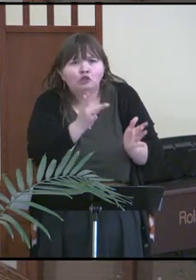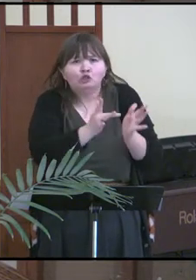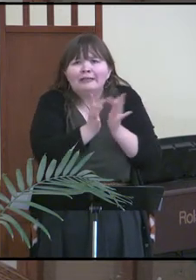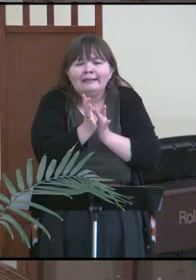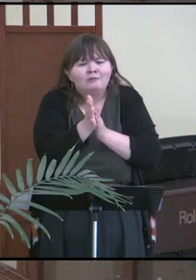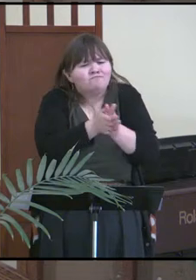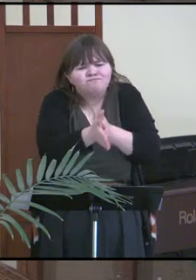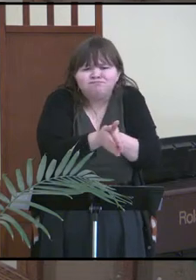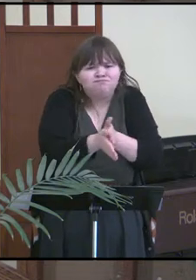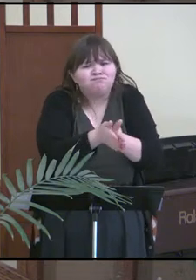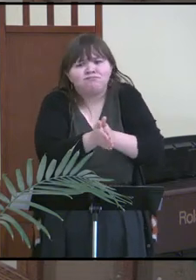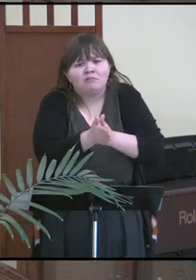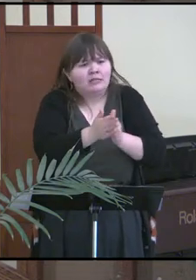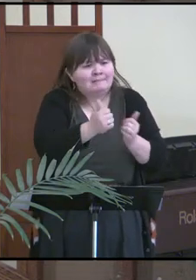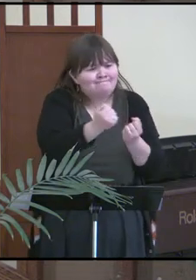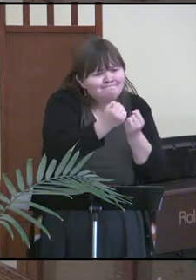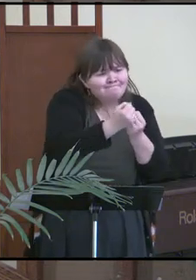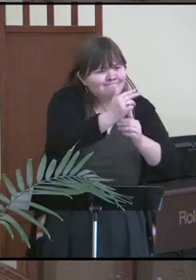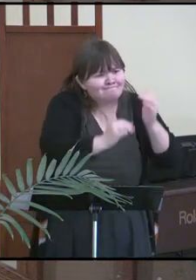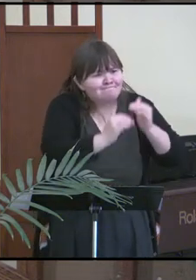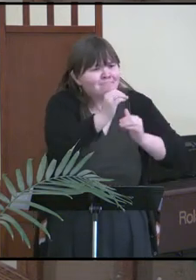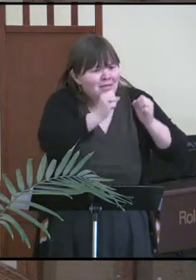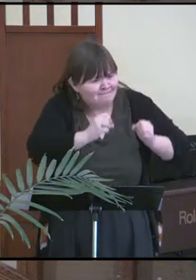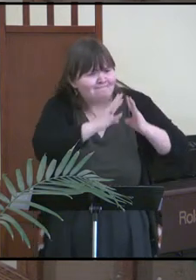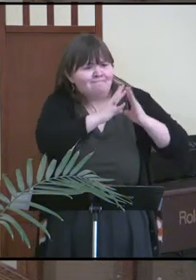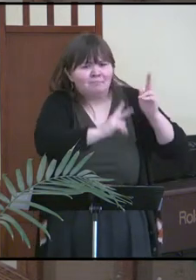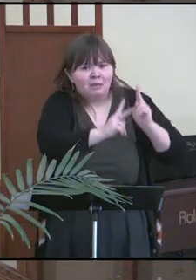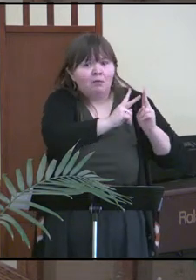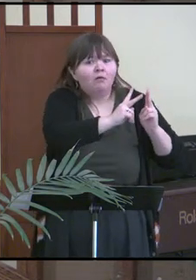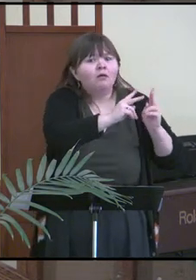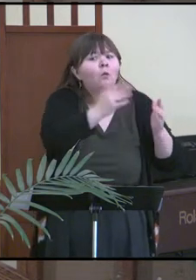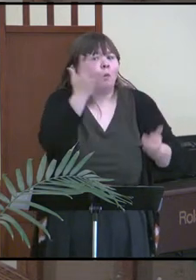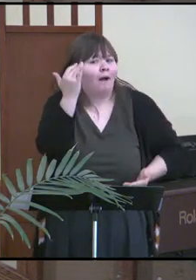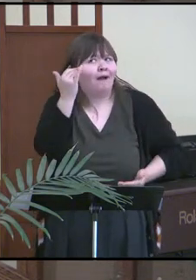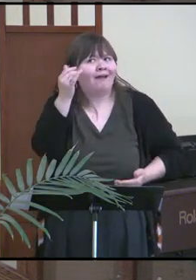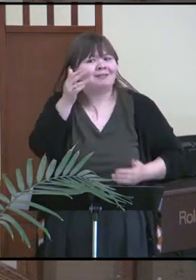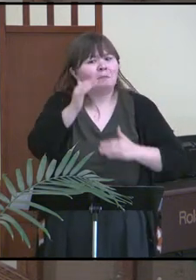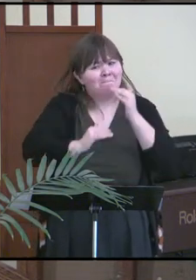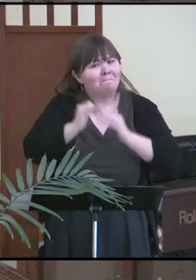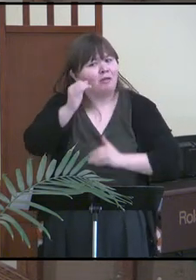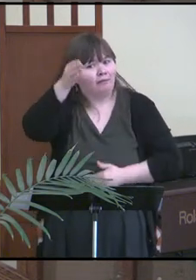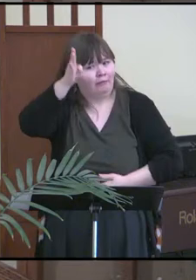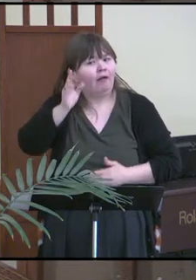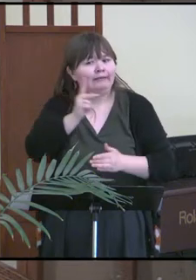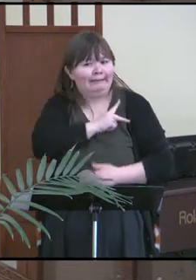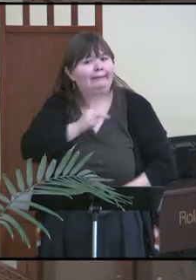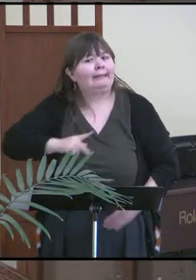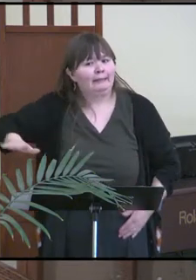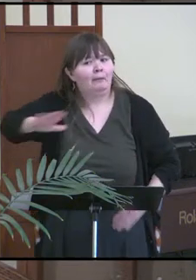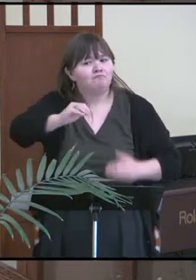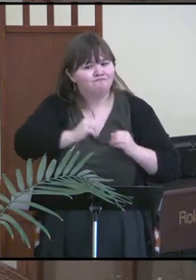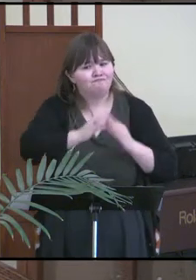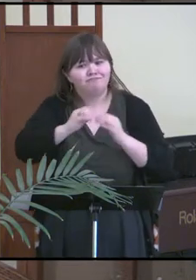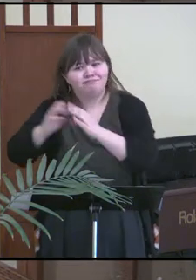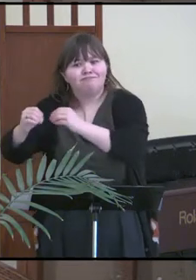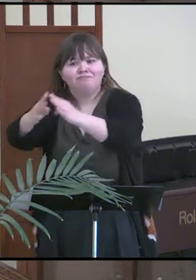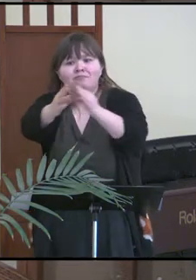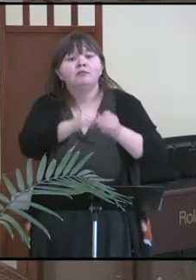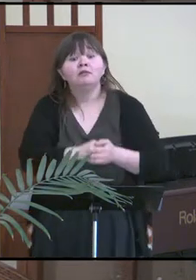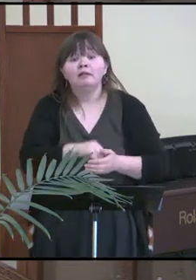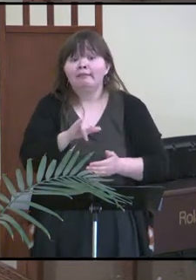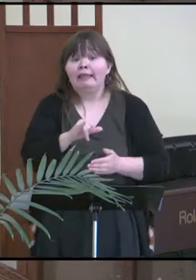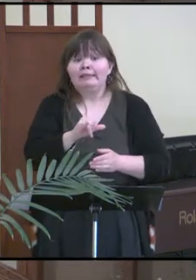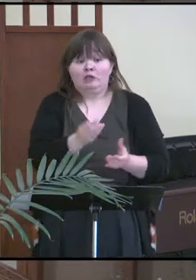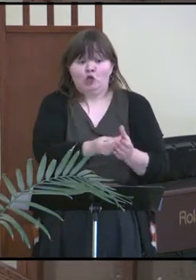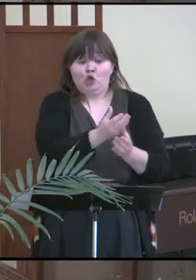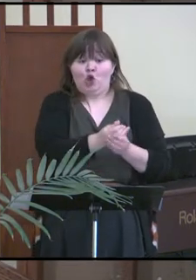passionate about building people up to build up God's kingdom. In this garden scene, there